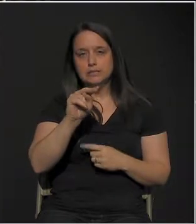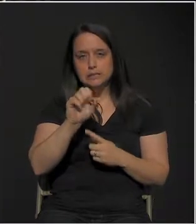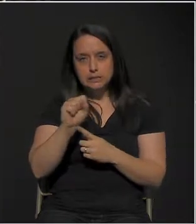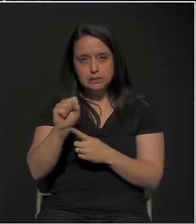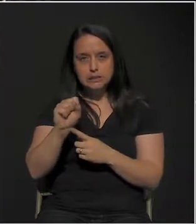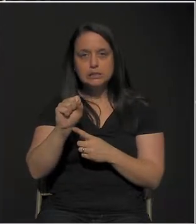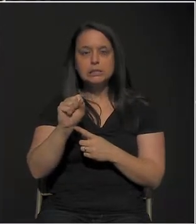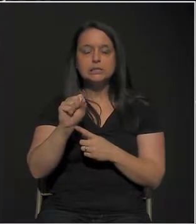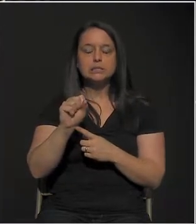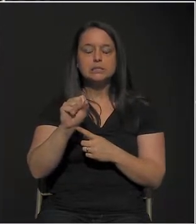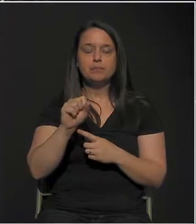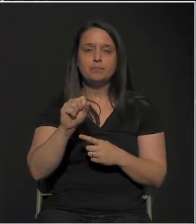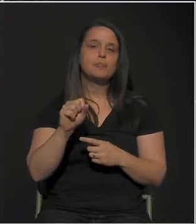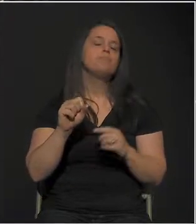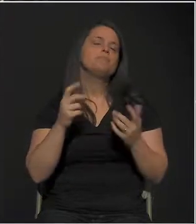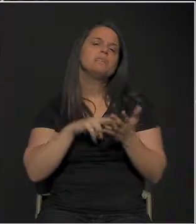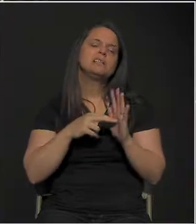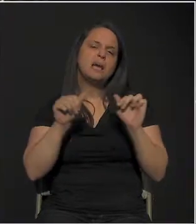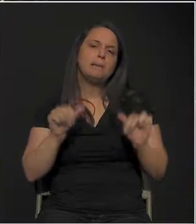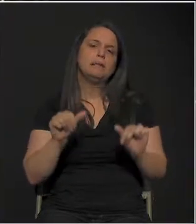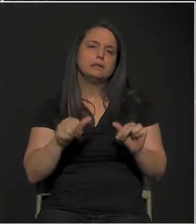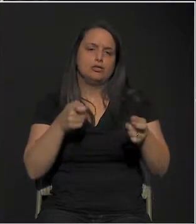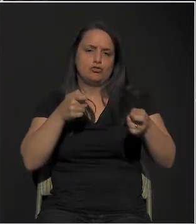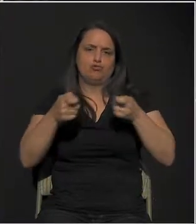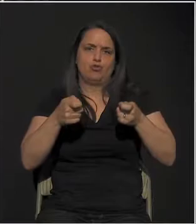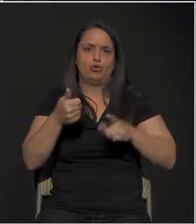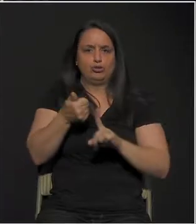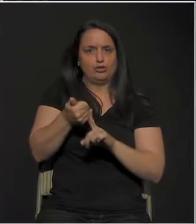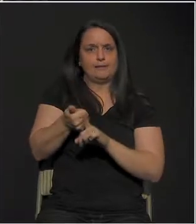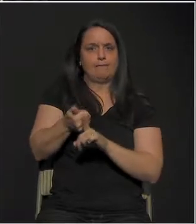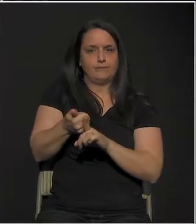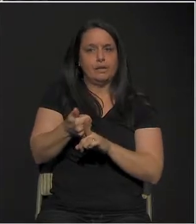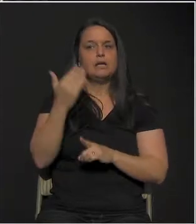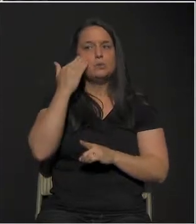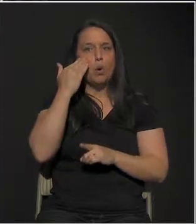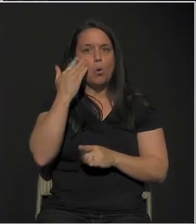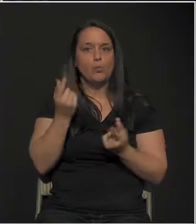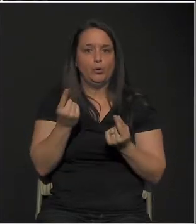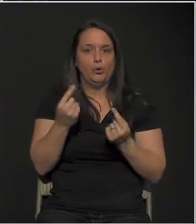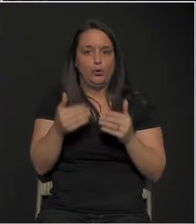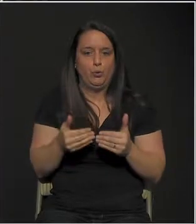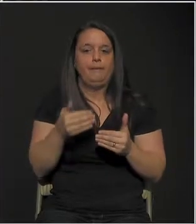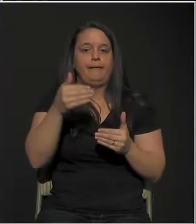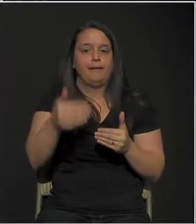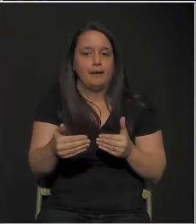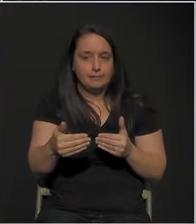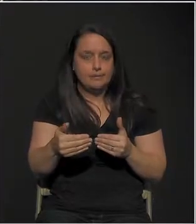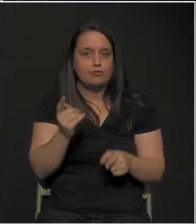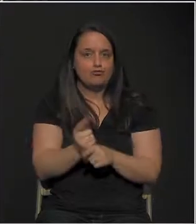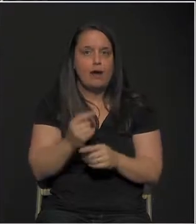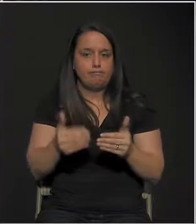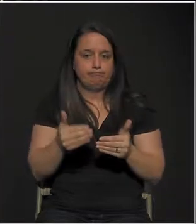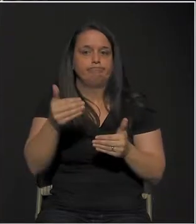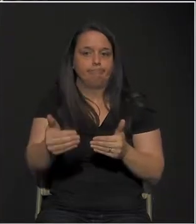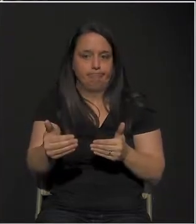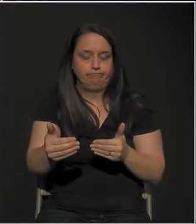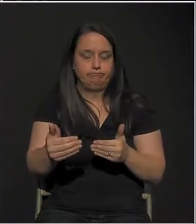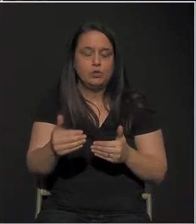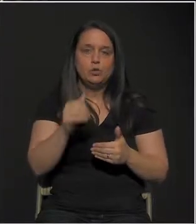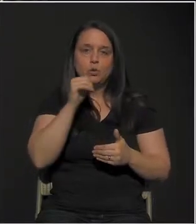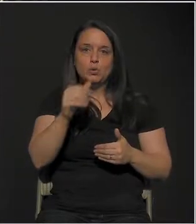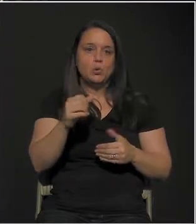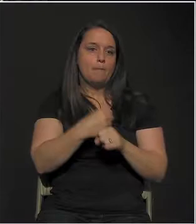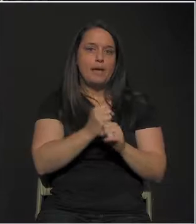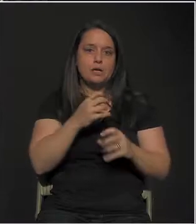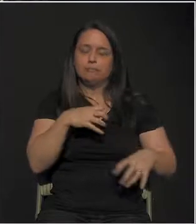the ability to control yourself and know the right step forward and take the right step forward. So you don't make rash